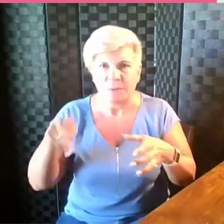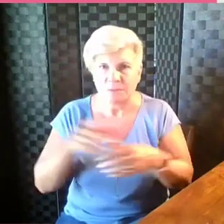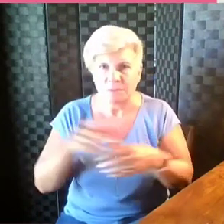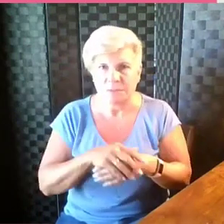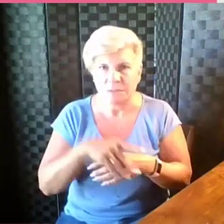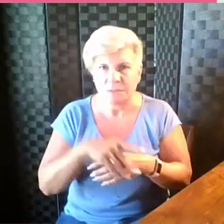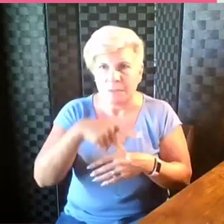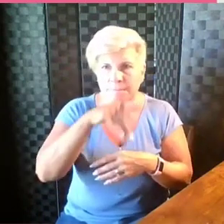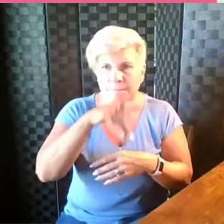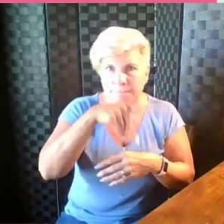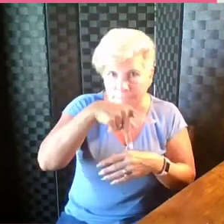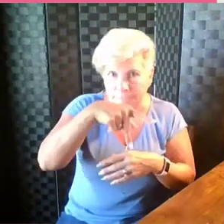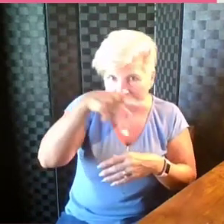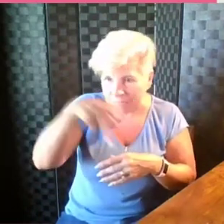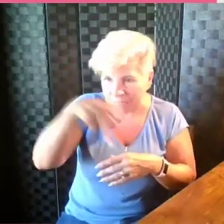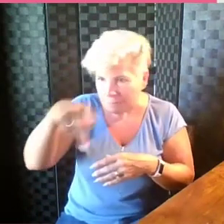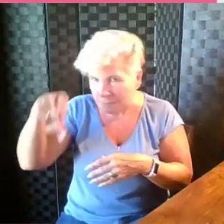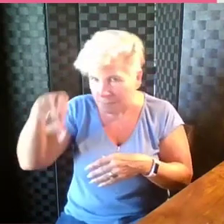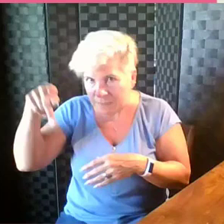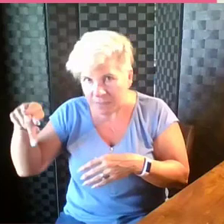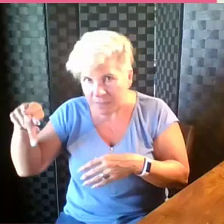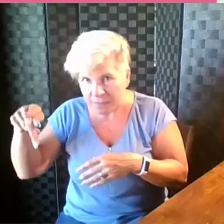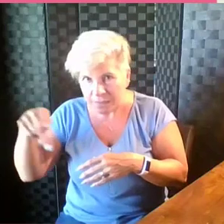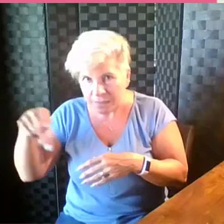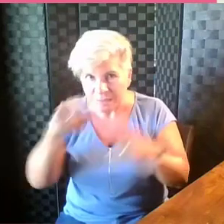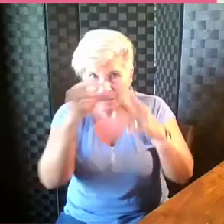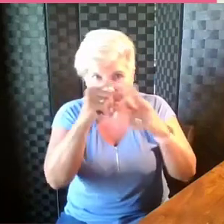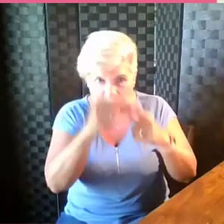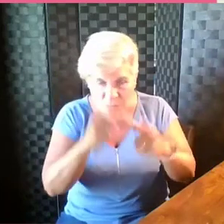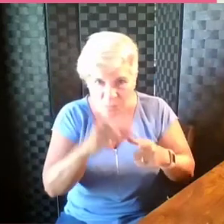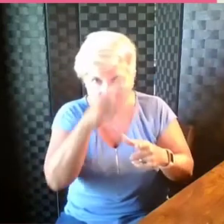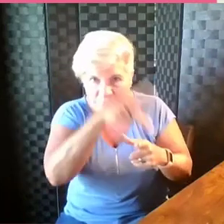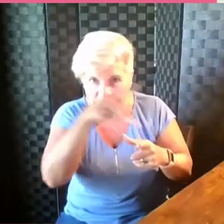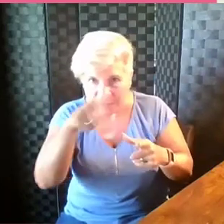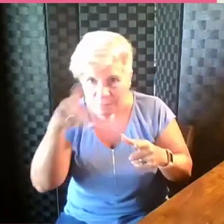this sentence is the use of alliteration.